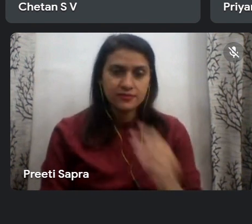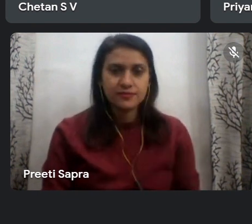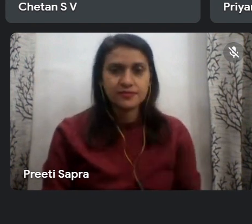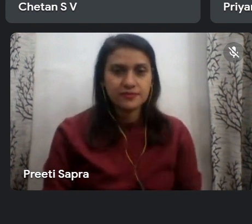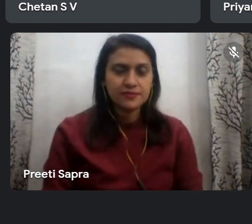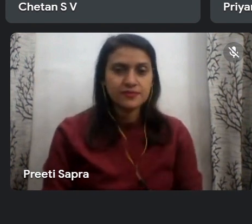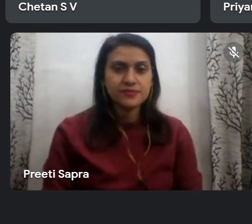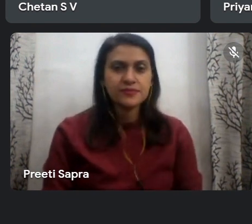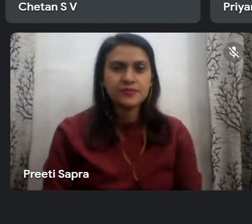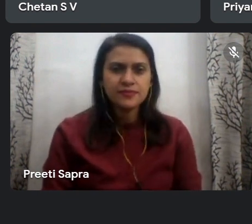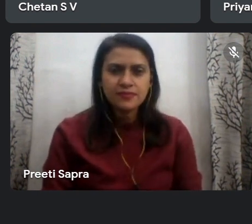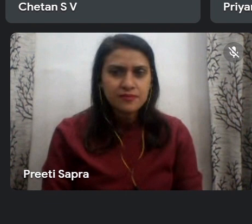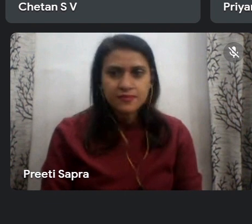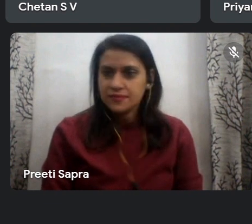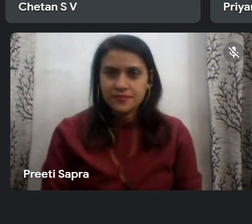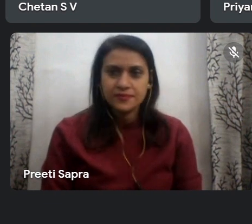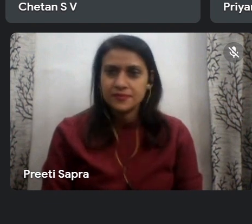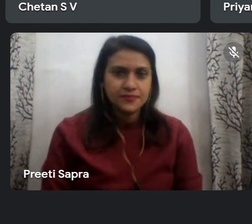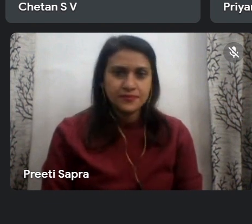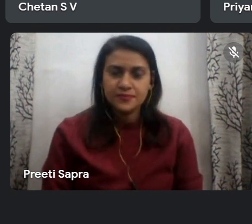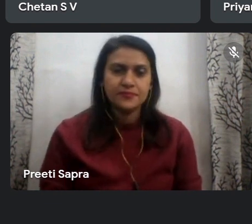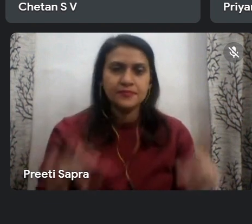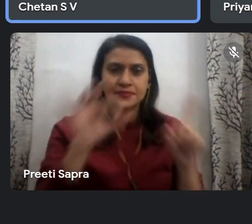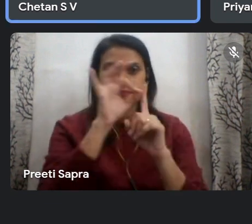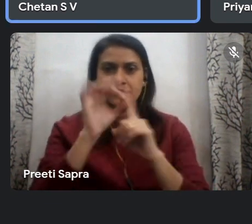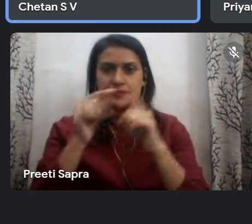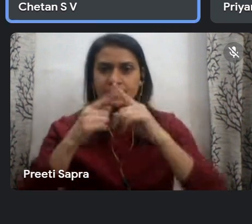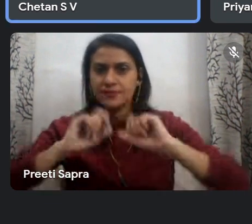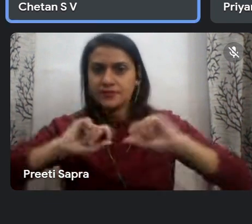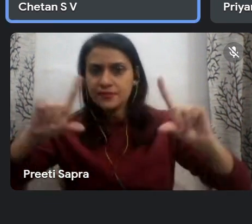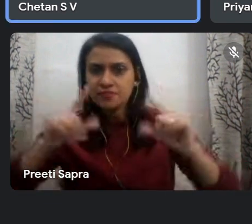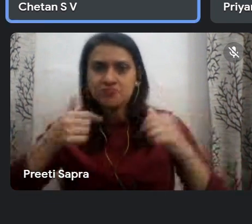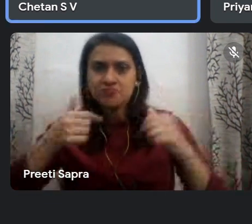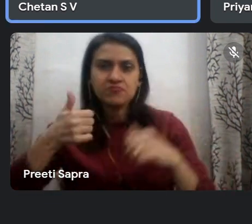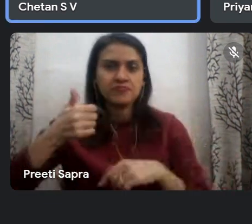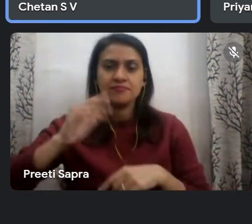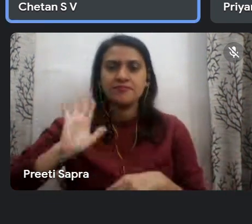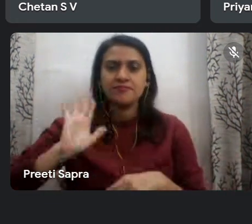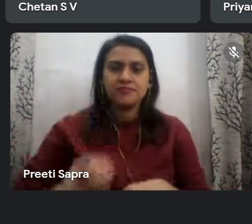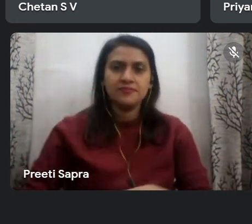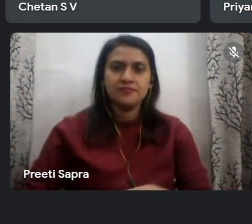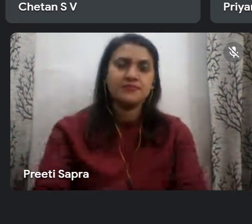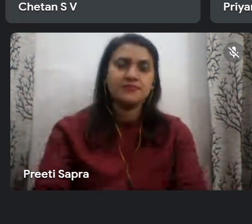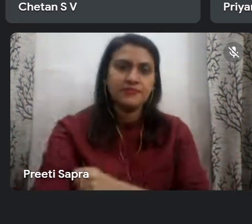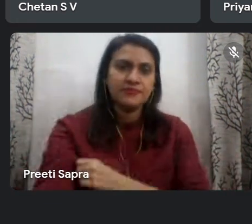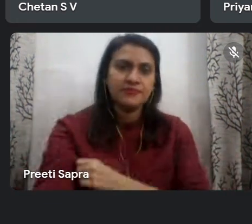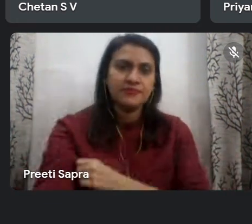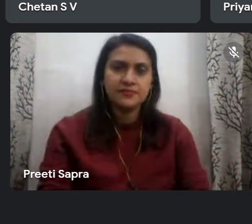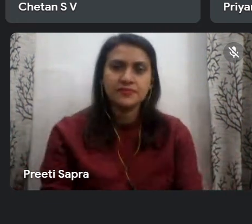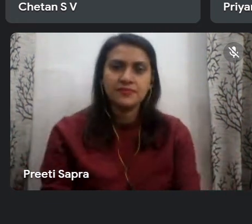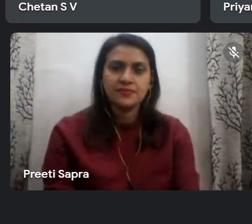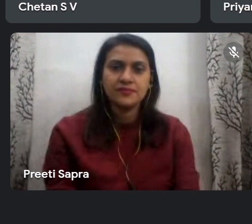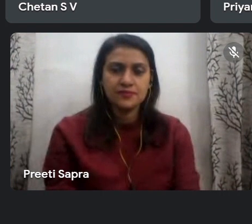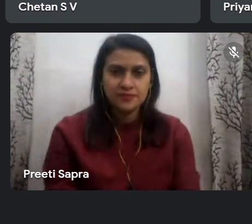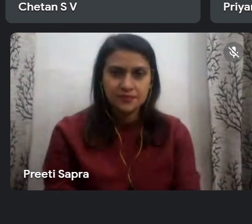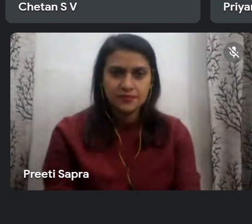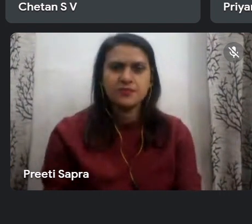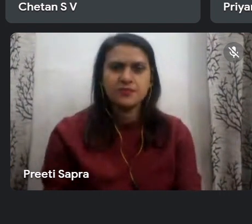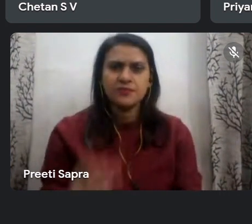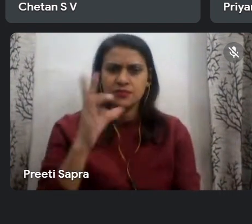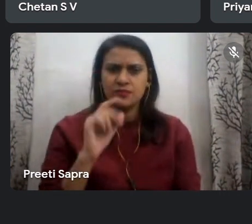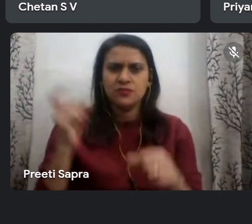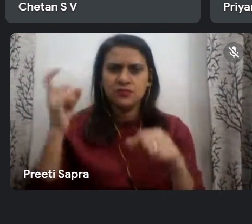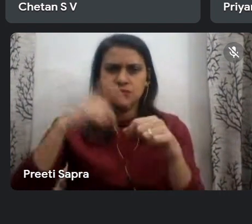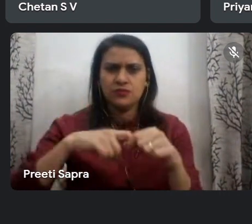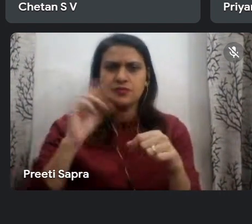Is my PPT visible? Not yet. Not yet. Just a minute. I'll rejoin the meet. Just a